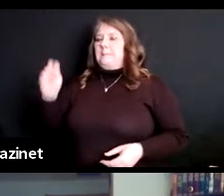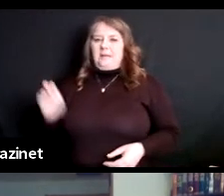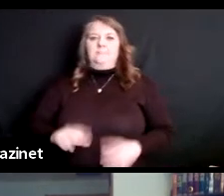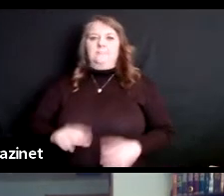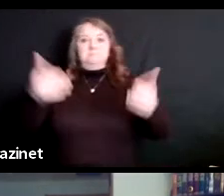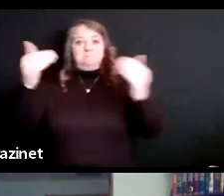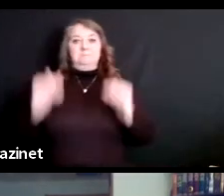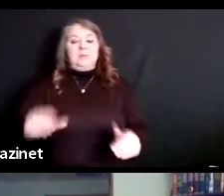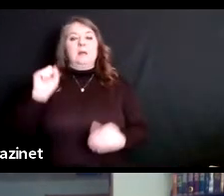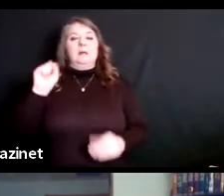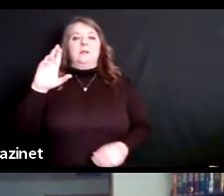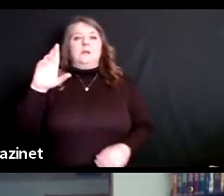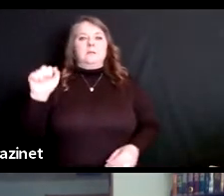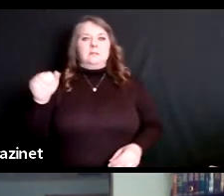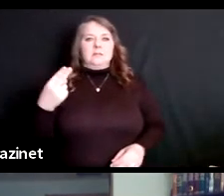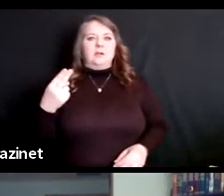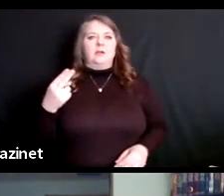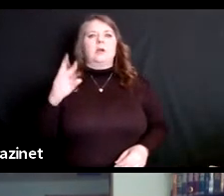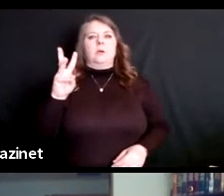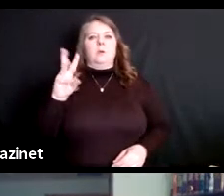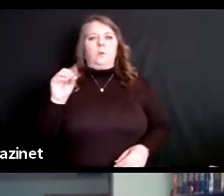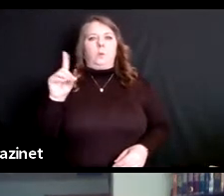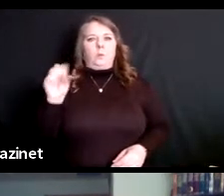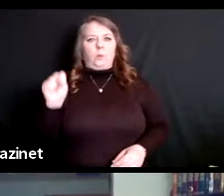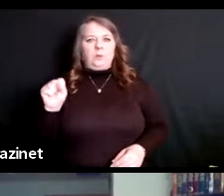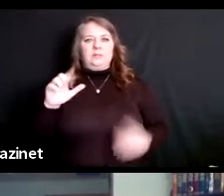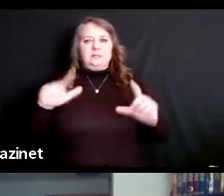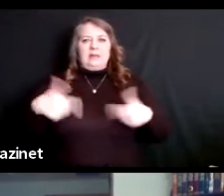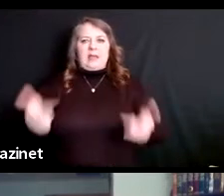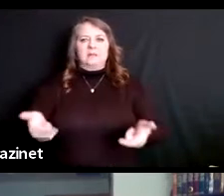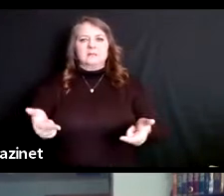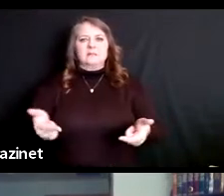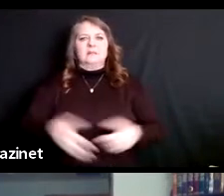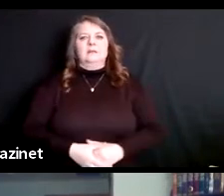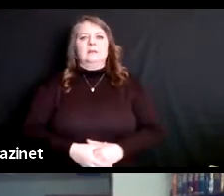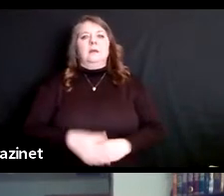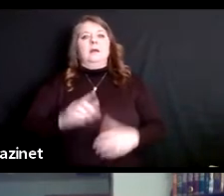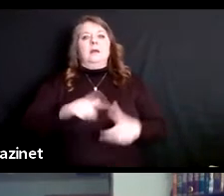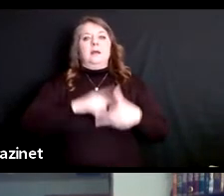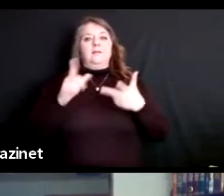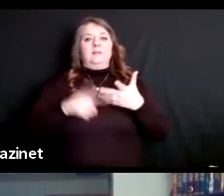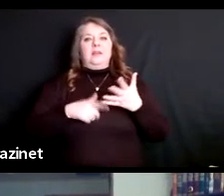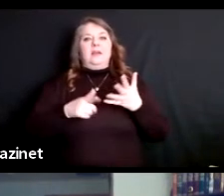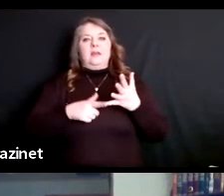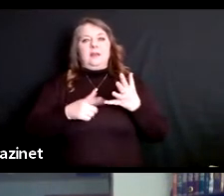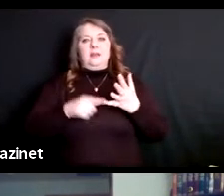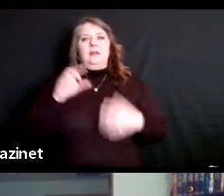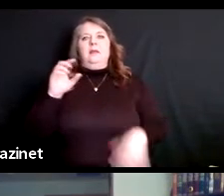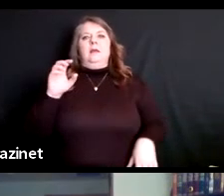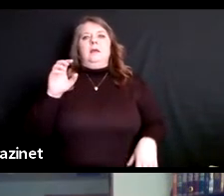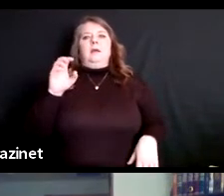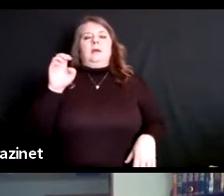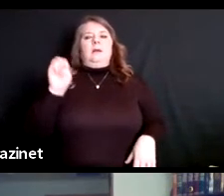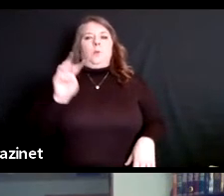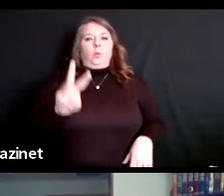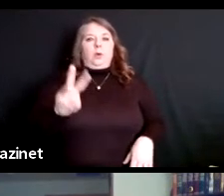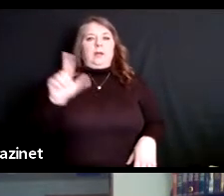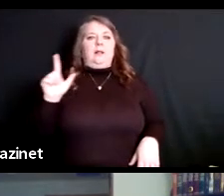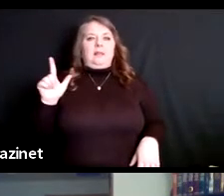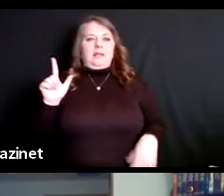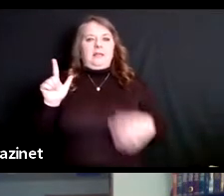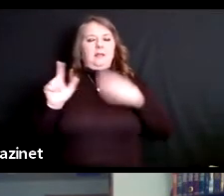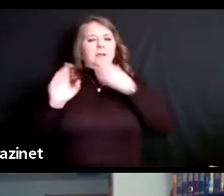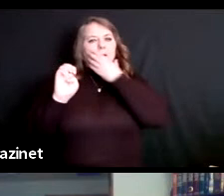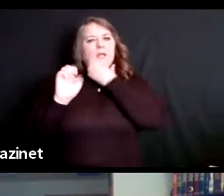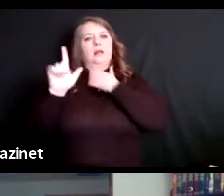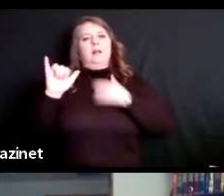Sarah Woods, you're next to comment, and then Elizabeth Rangalee will be